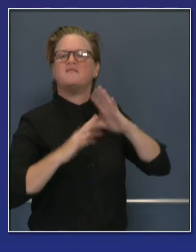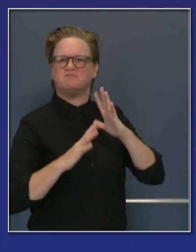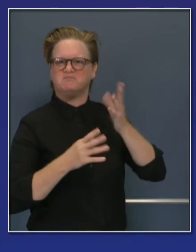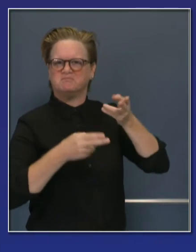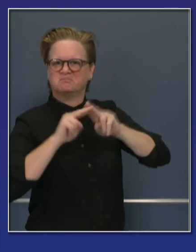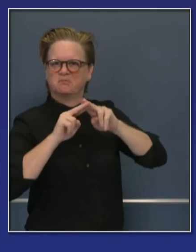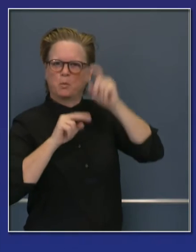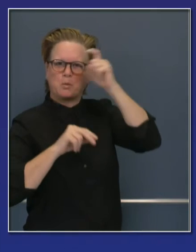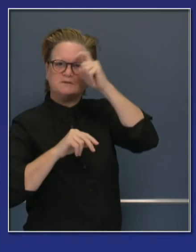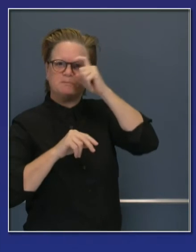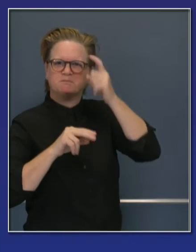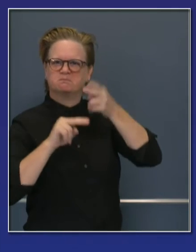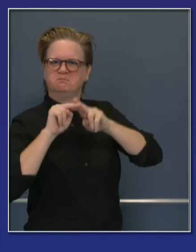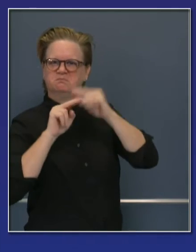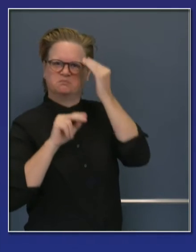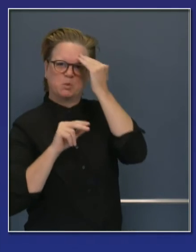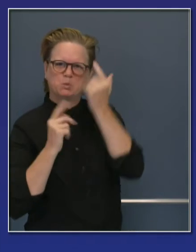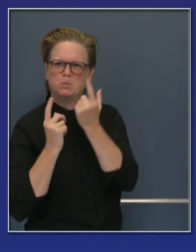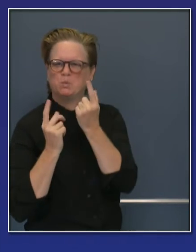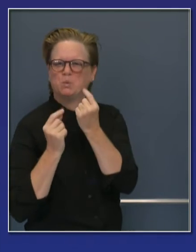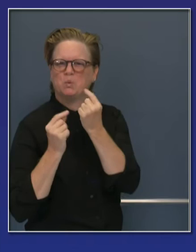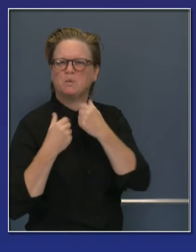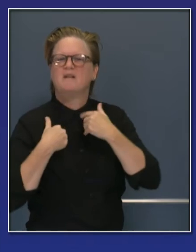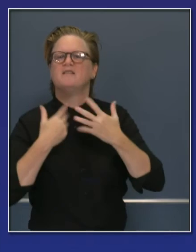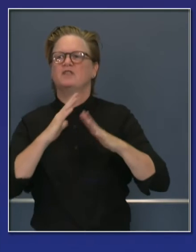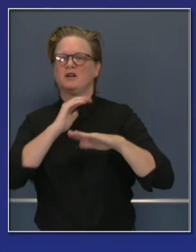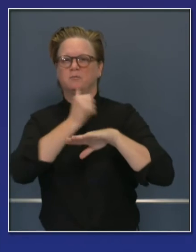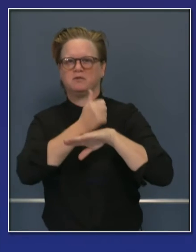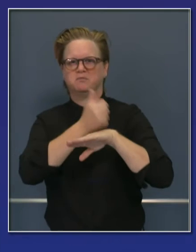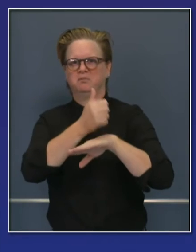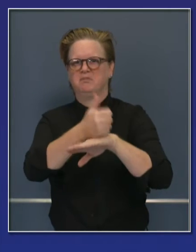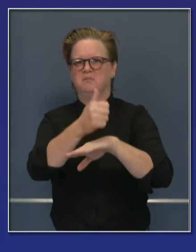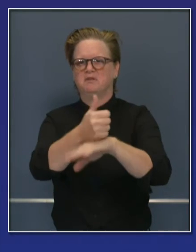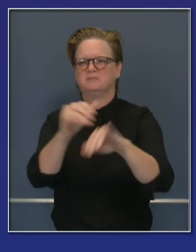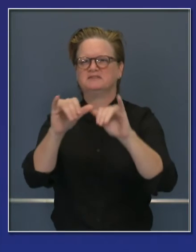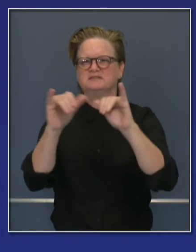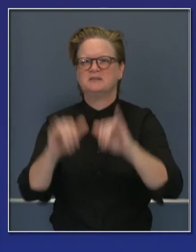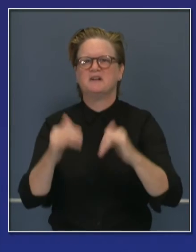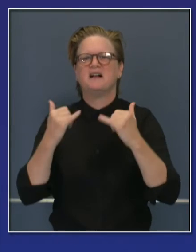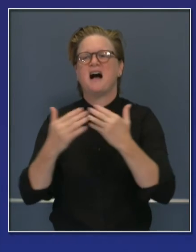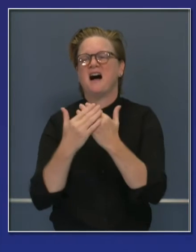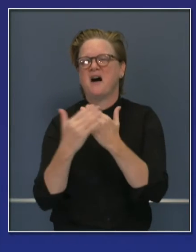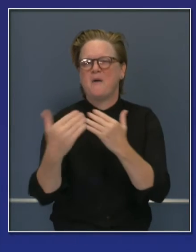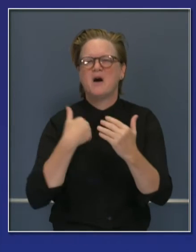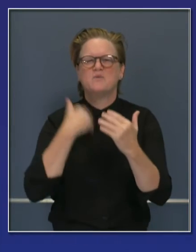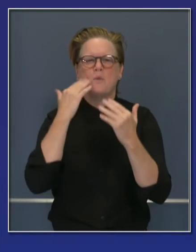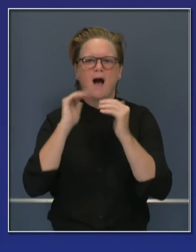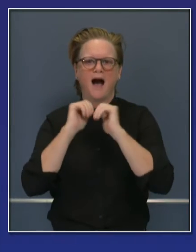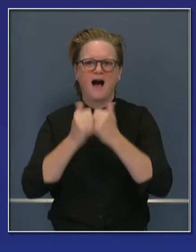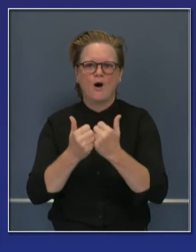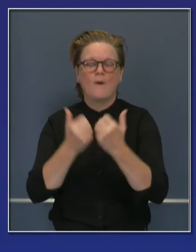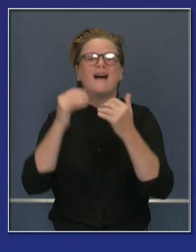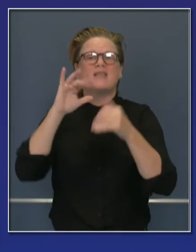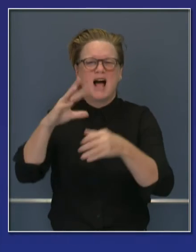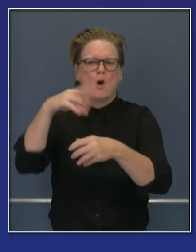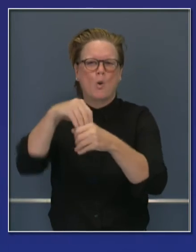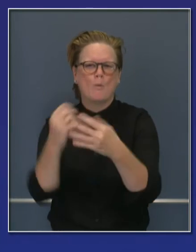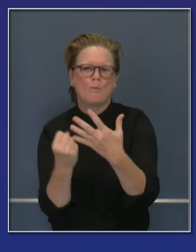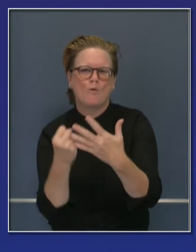a framework for our efforts and for our prioritizations. I'll remind everybody that the first tranche